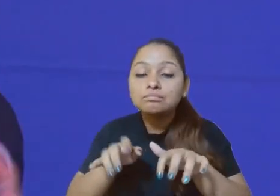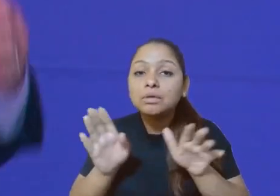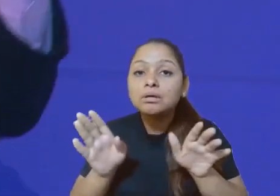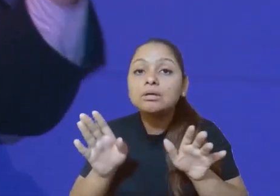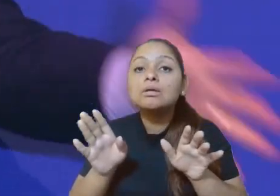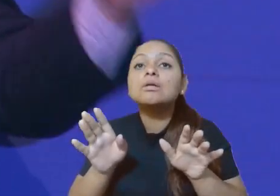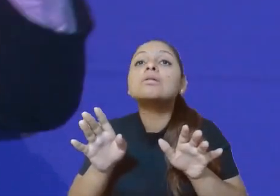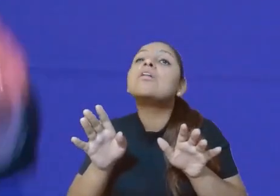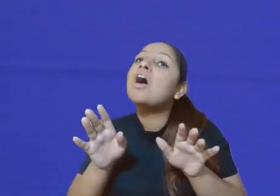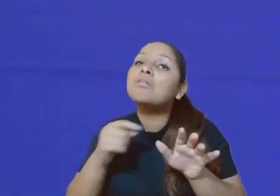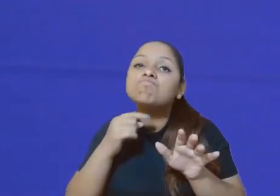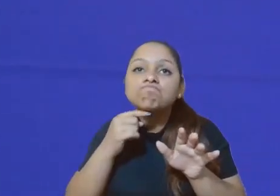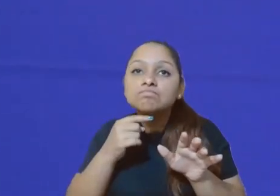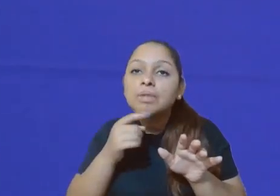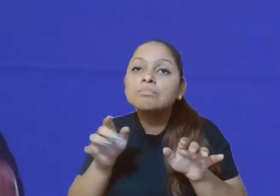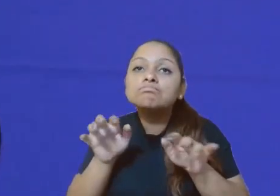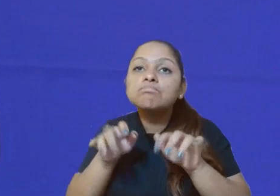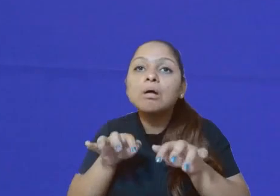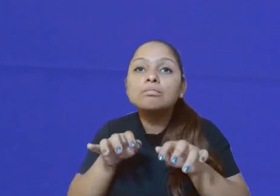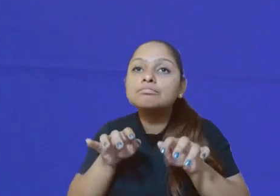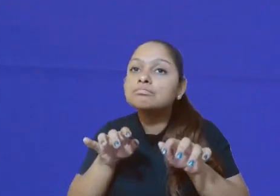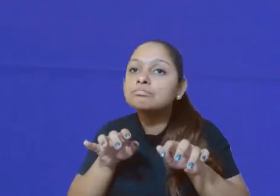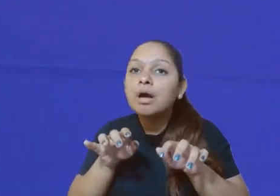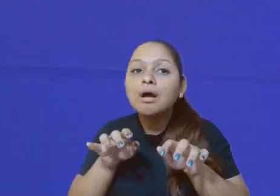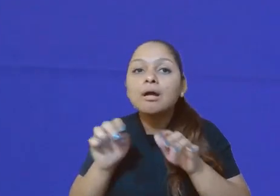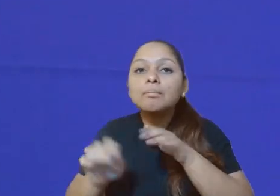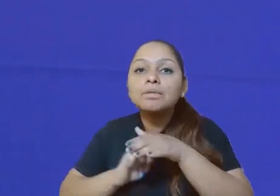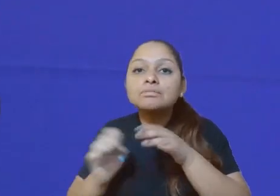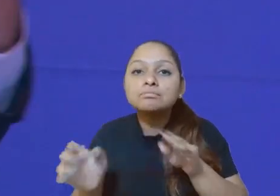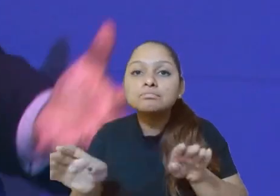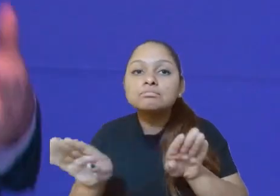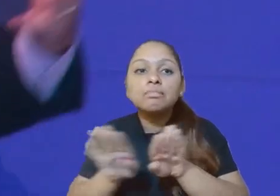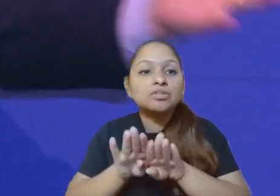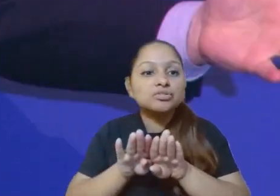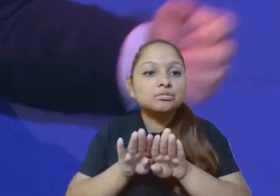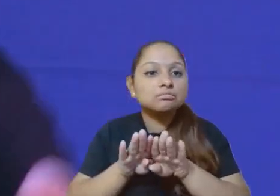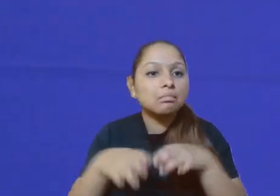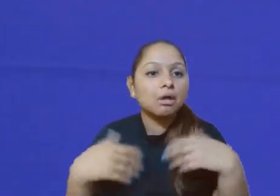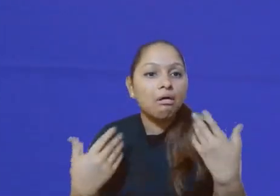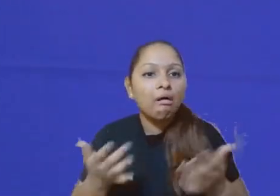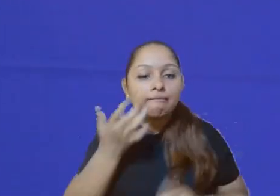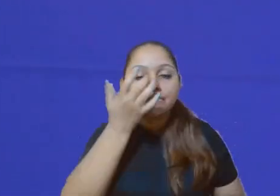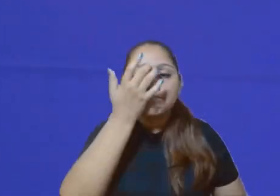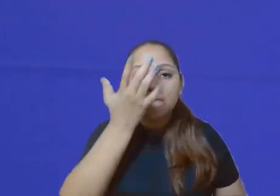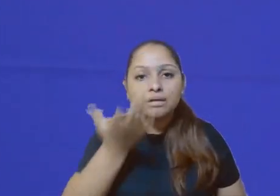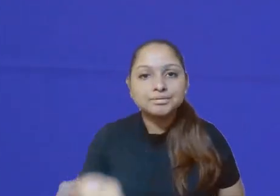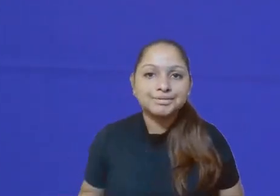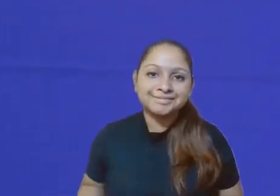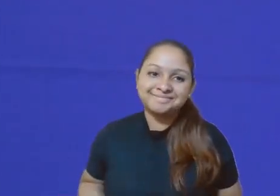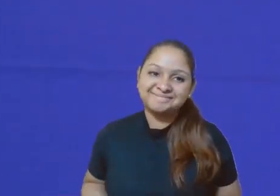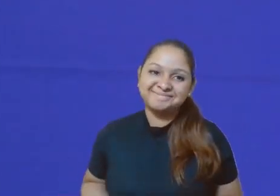clicks, they upset, they need to end the company, they end the company. So this is a second thing. And the last element,